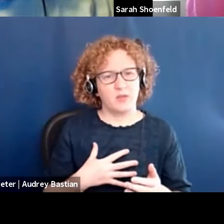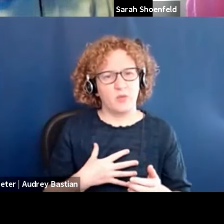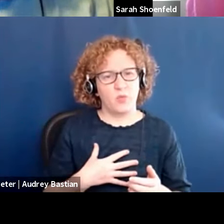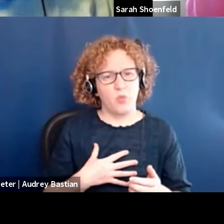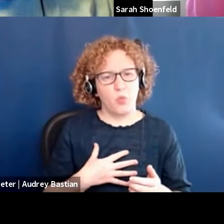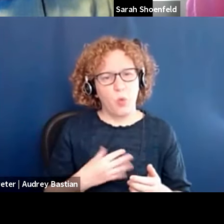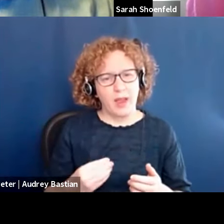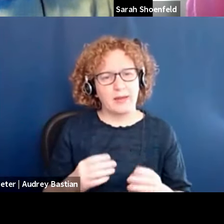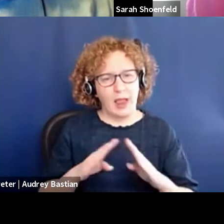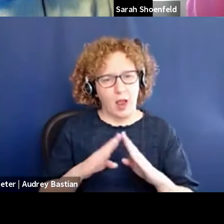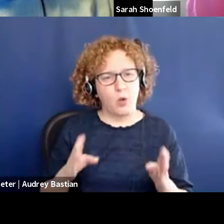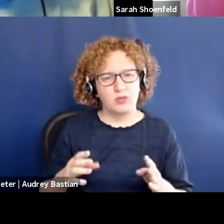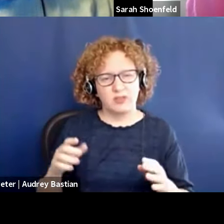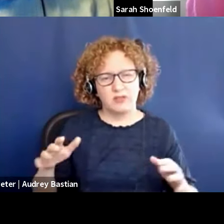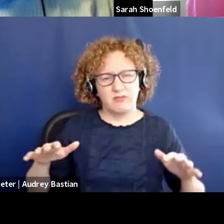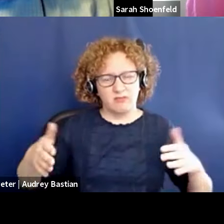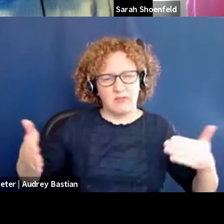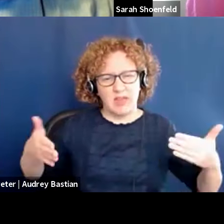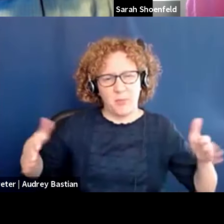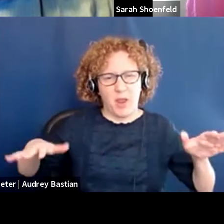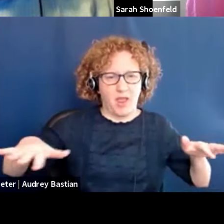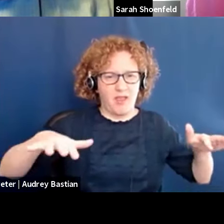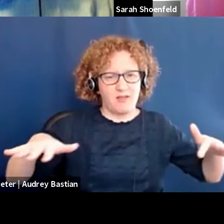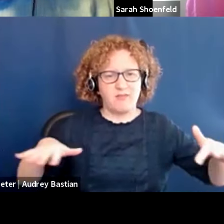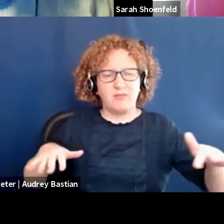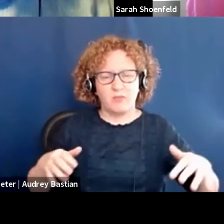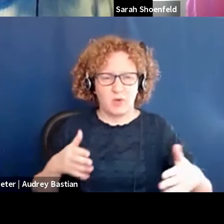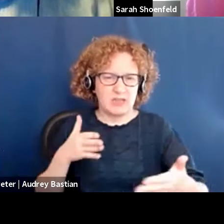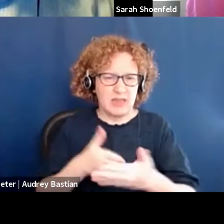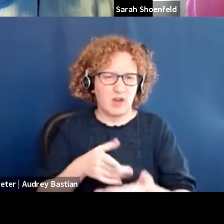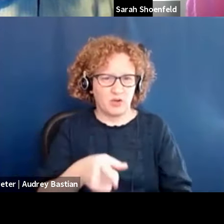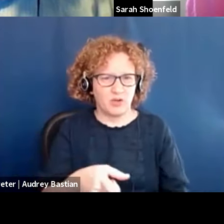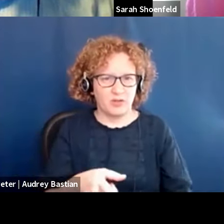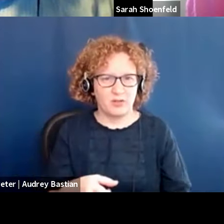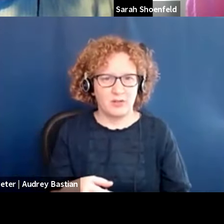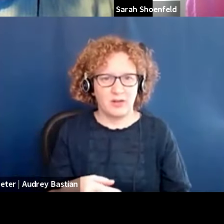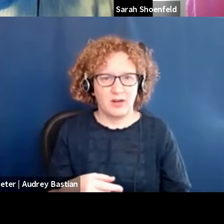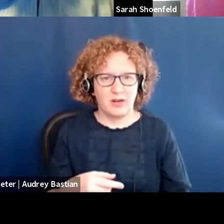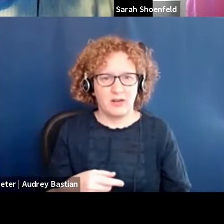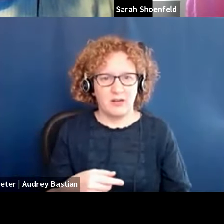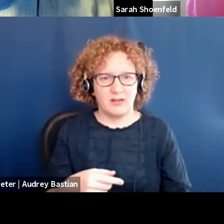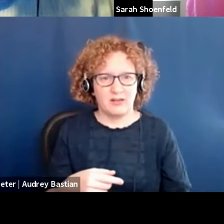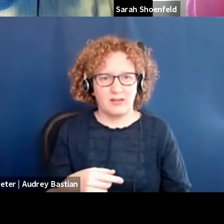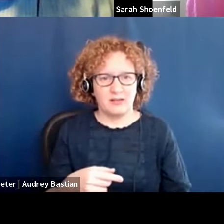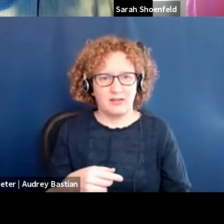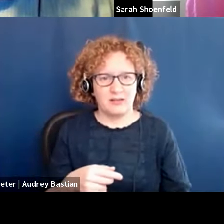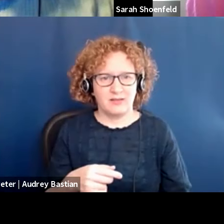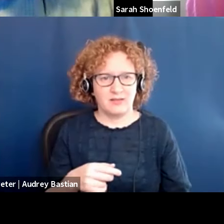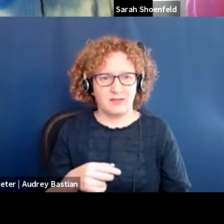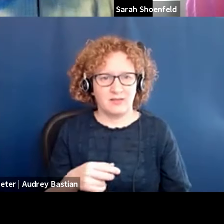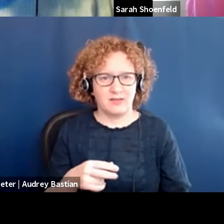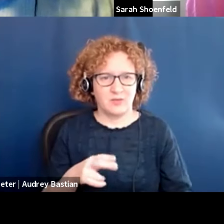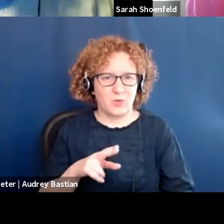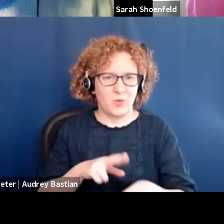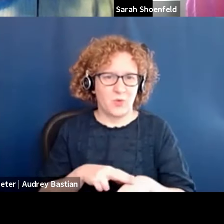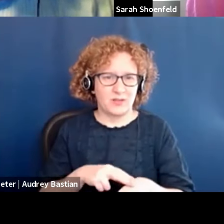white, by what outsiders would have called attacked. But of course, it's not an attack. Just human